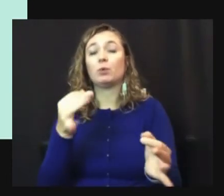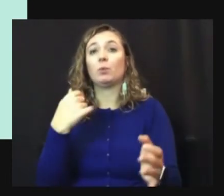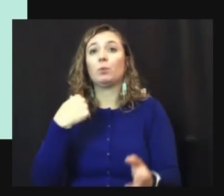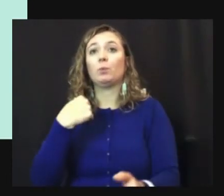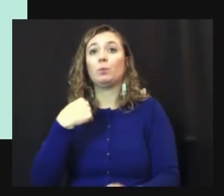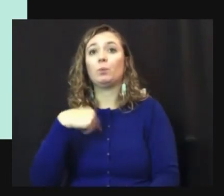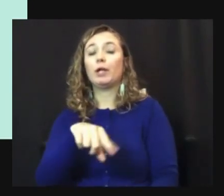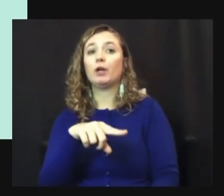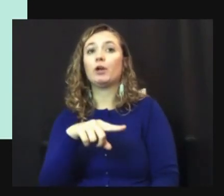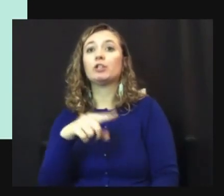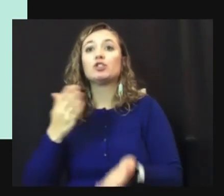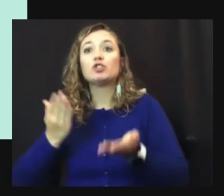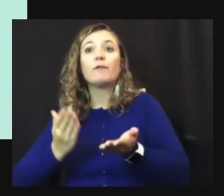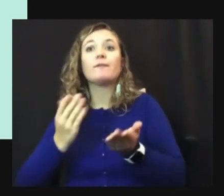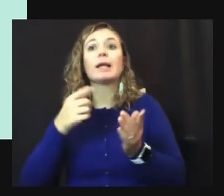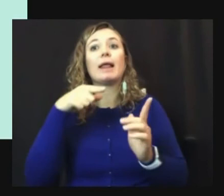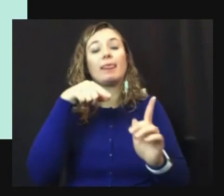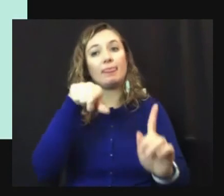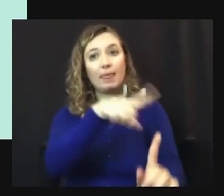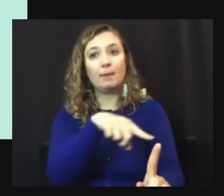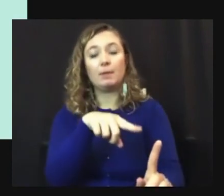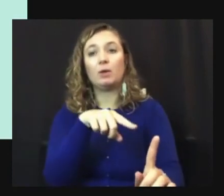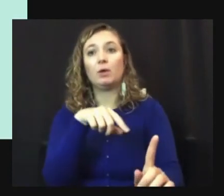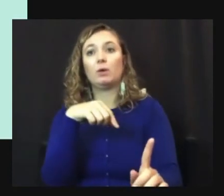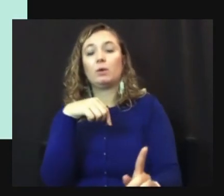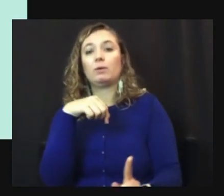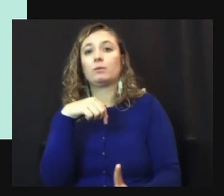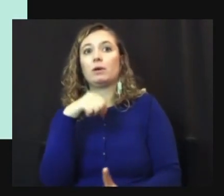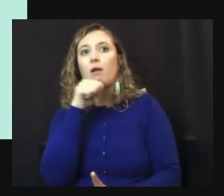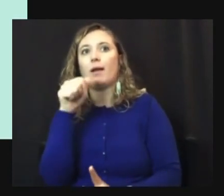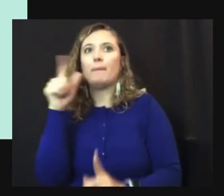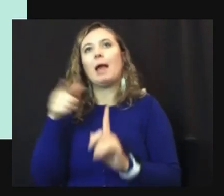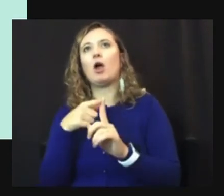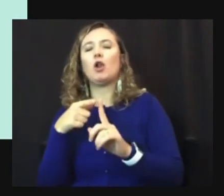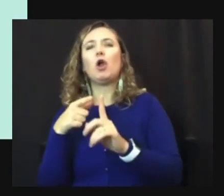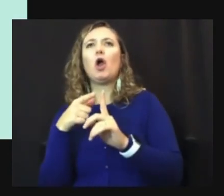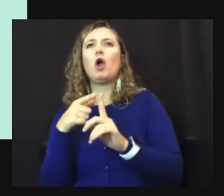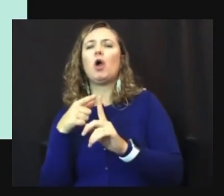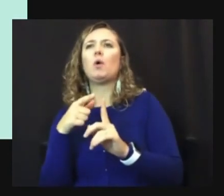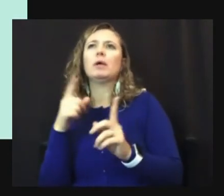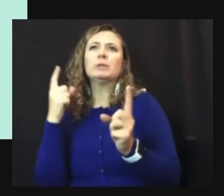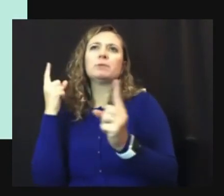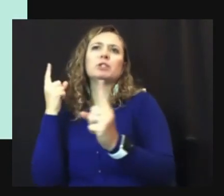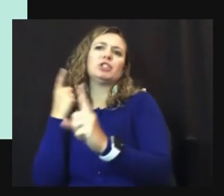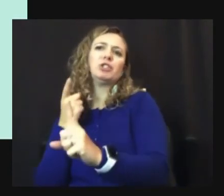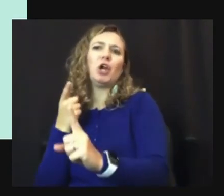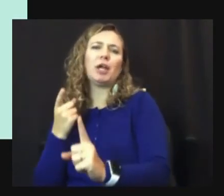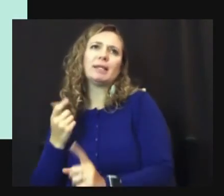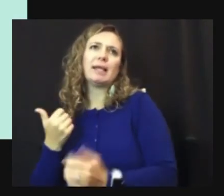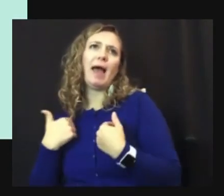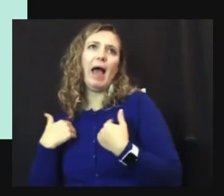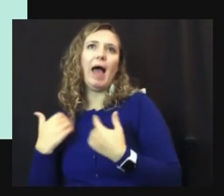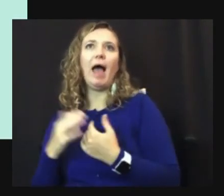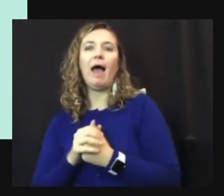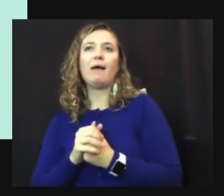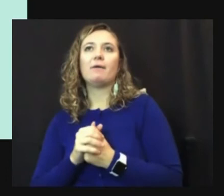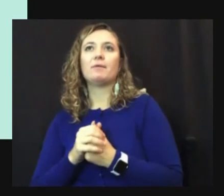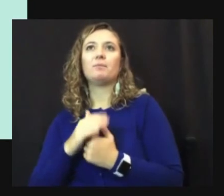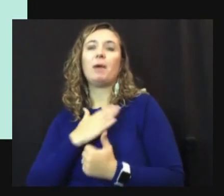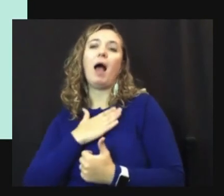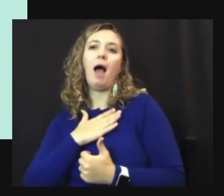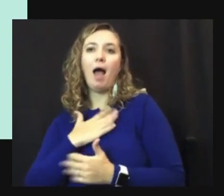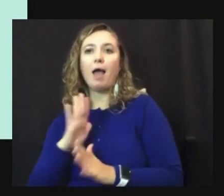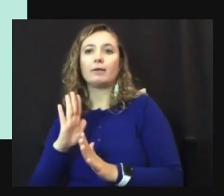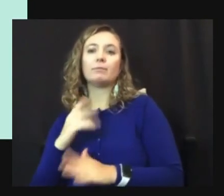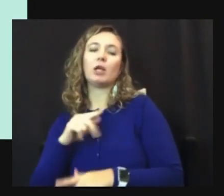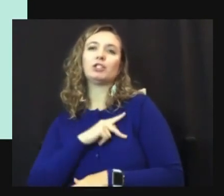meet our KPIs and our targets and make us look like the good professionals. And if there is a problem, if there is something that isn't working, the client